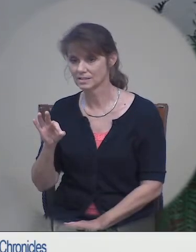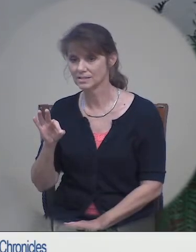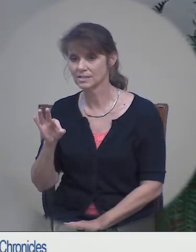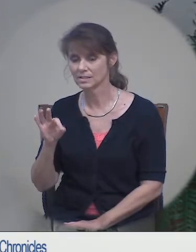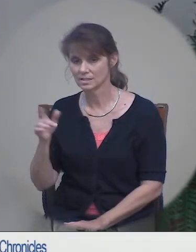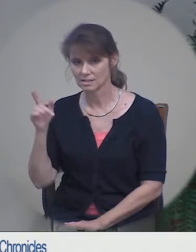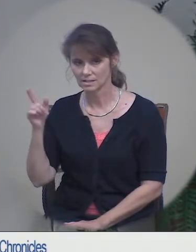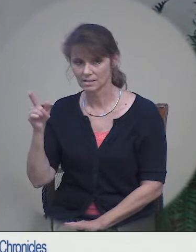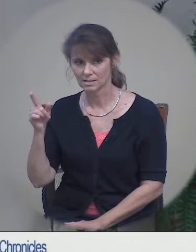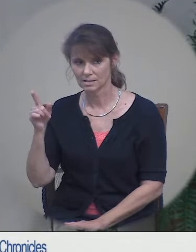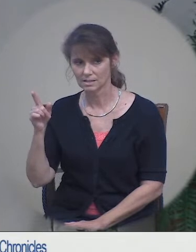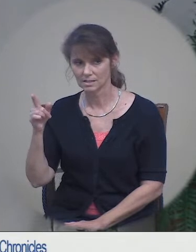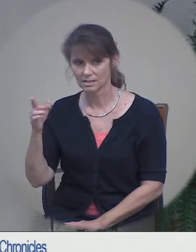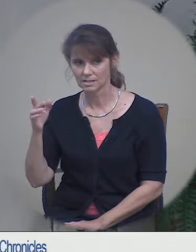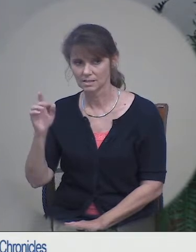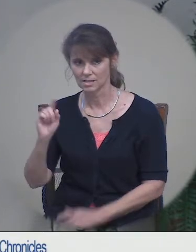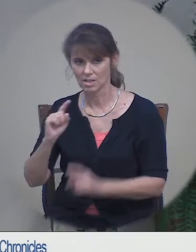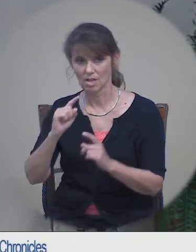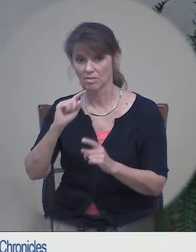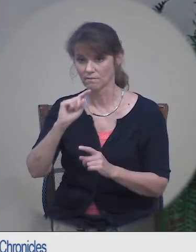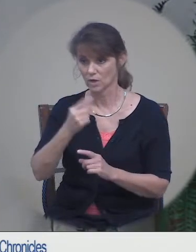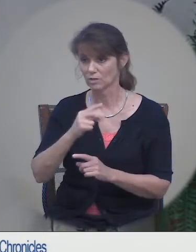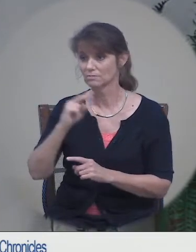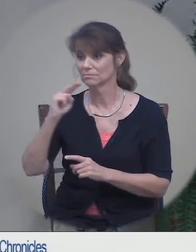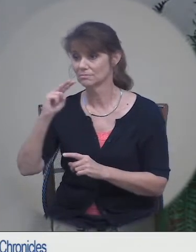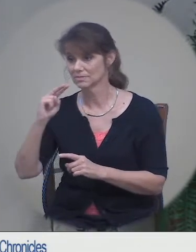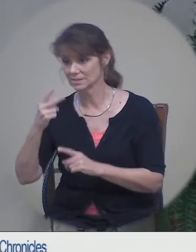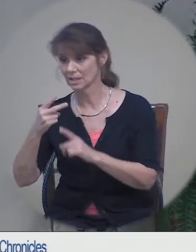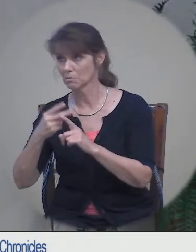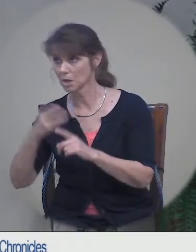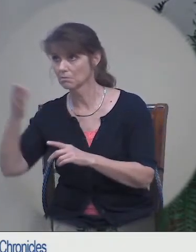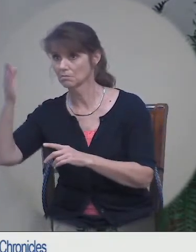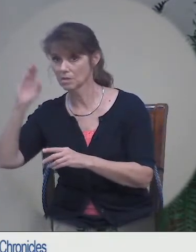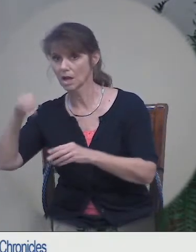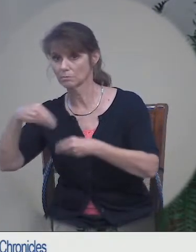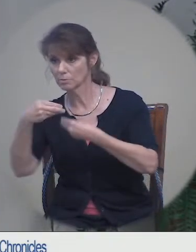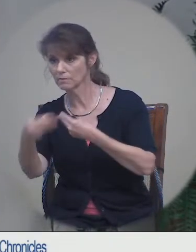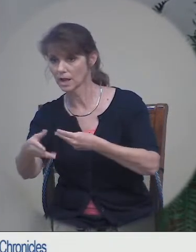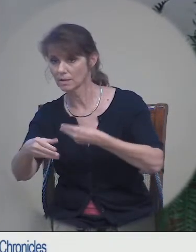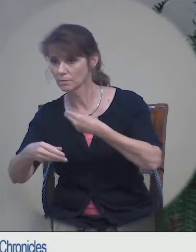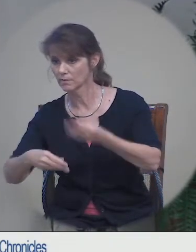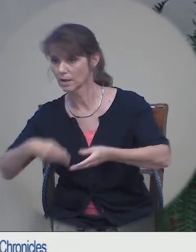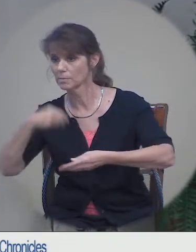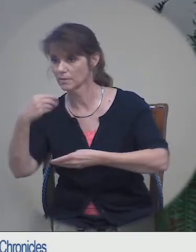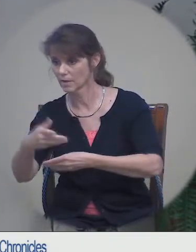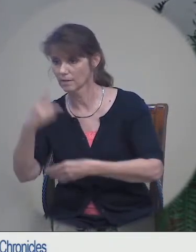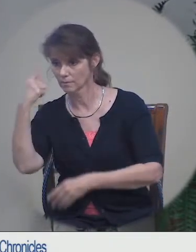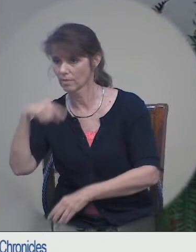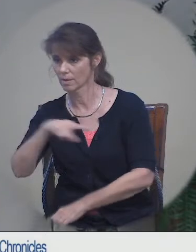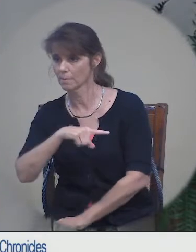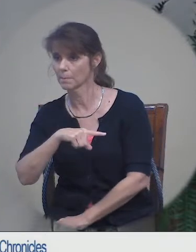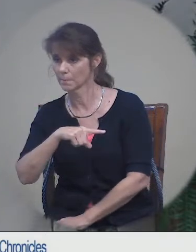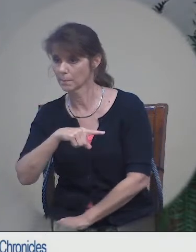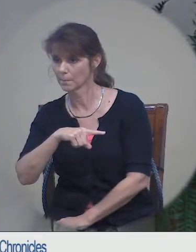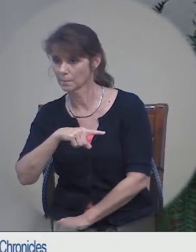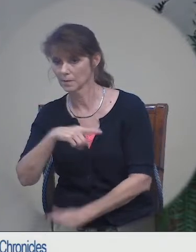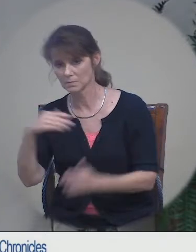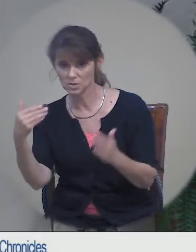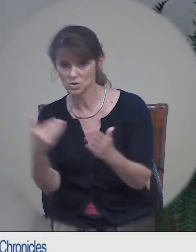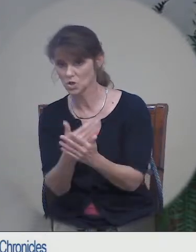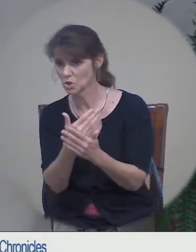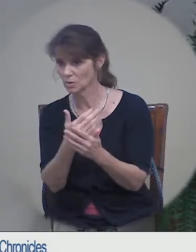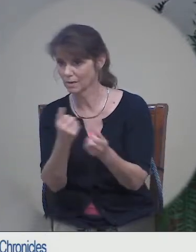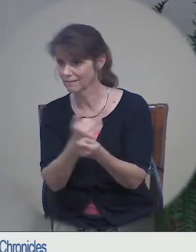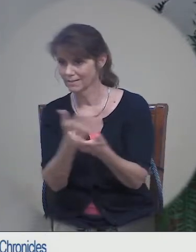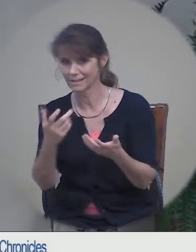second month versus the first month that was given by God. And so God made that provision as well. Okay. Well,